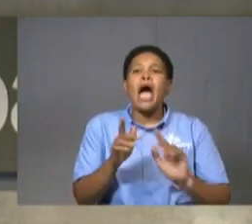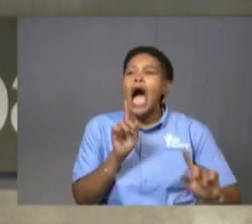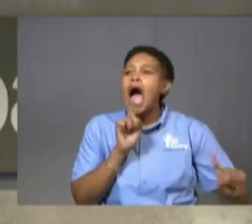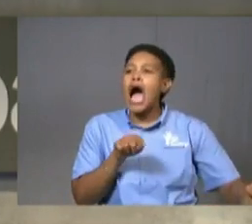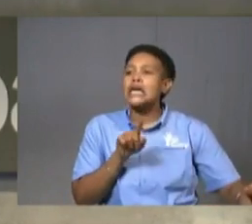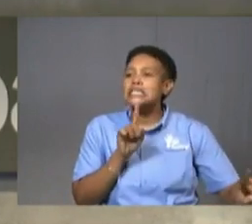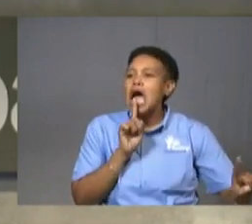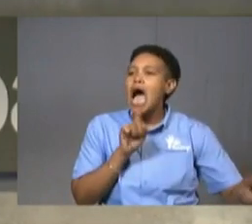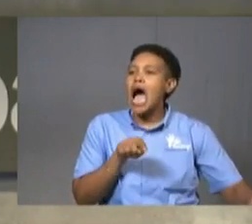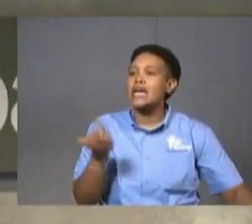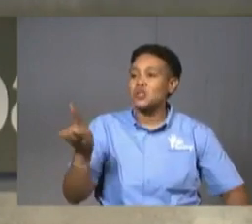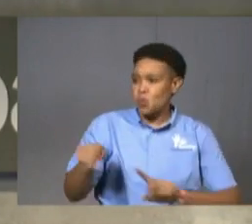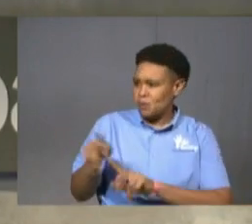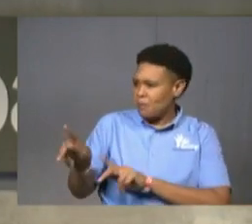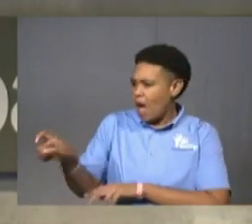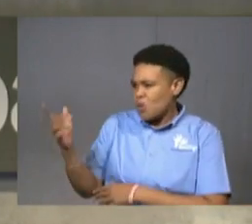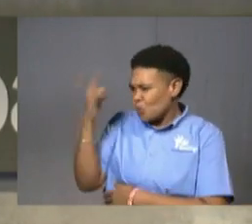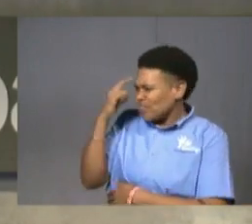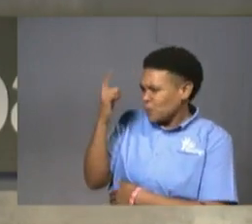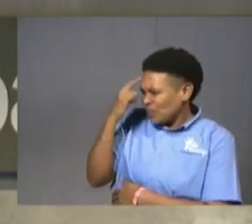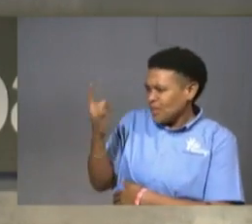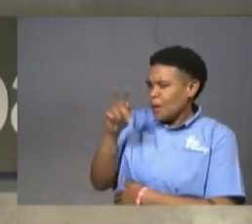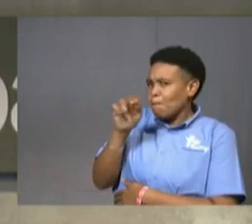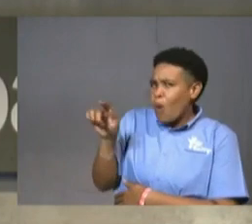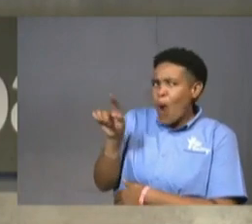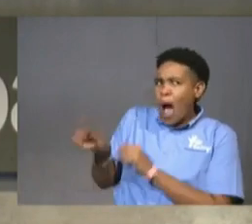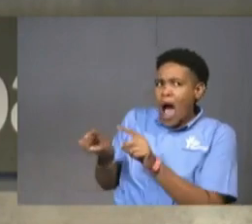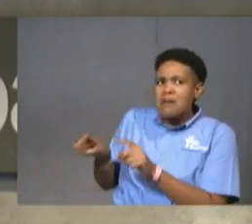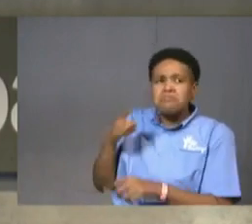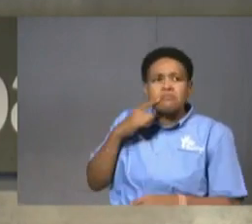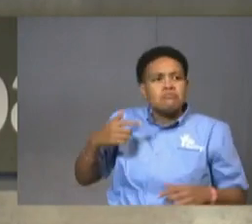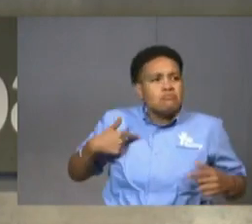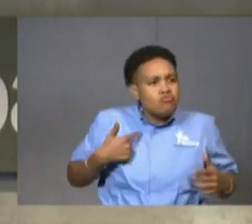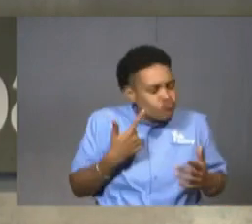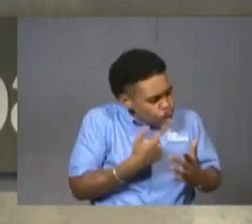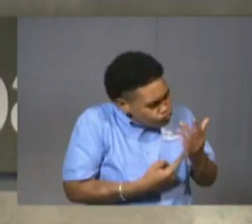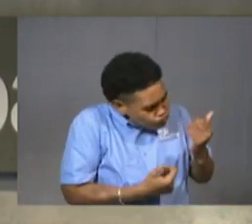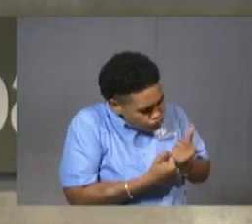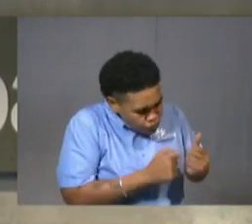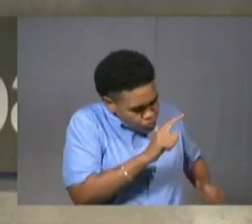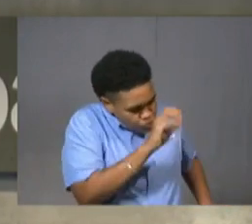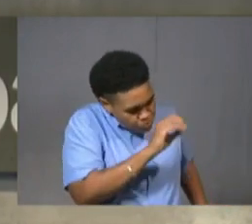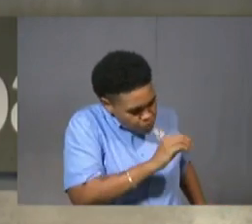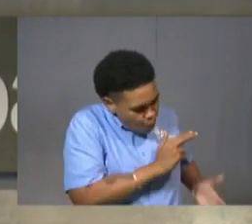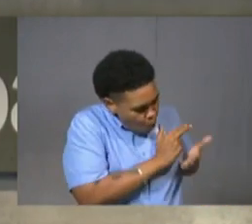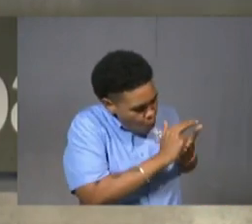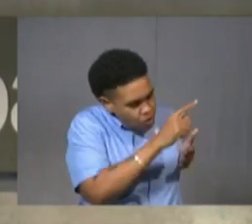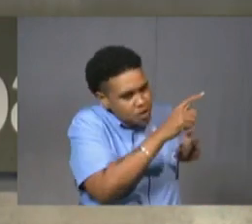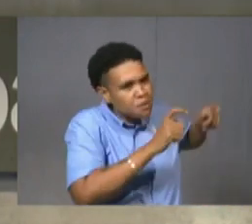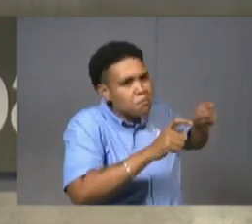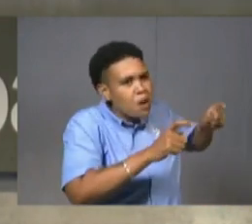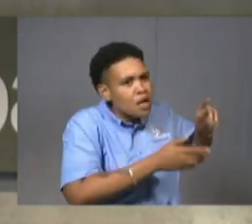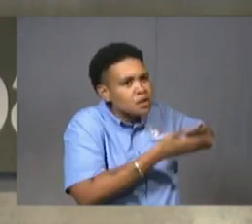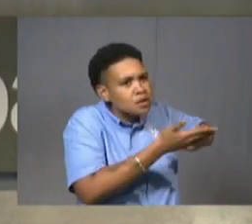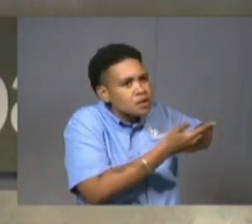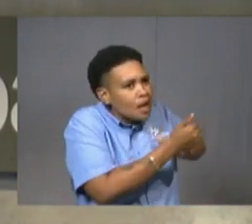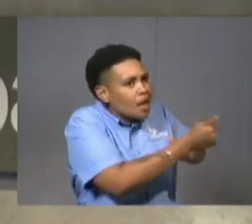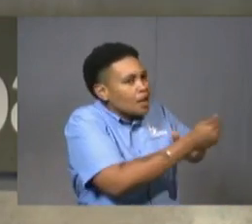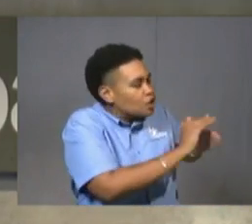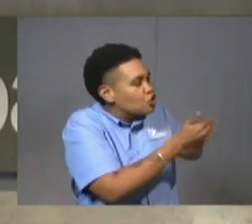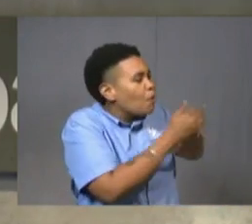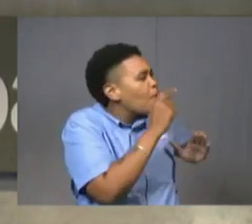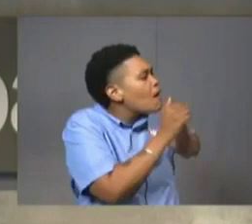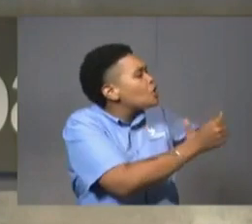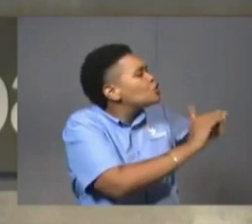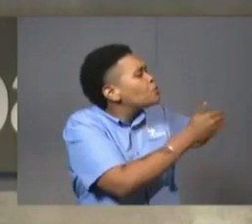said emphatically that they trust Prime Minister Andrew Holness to lead Jamaica and lead Jamaica into a